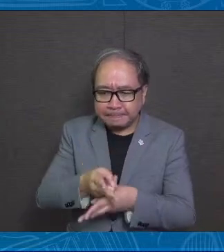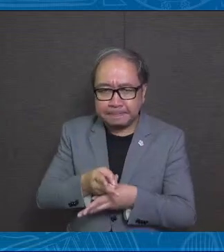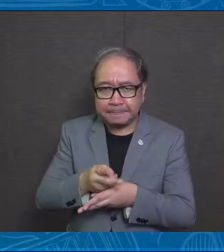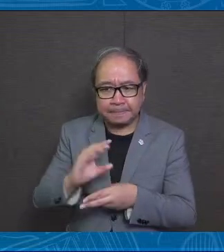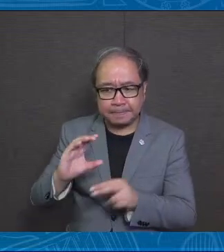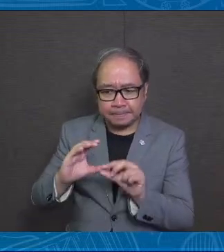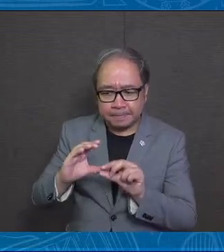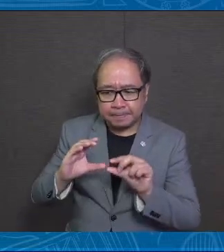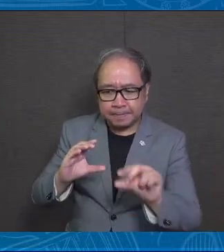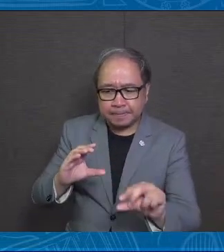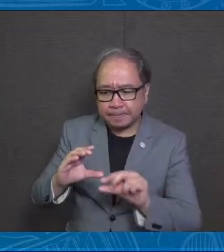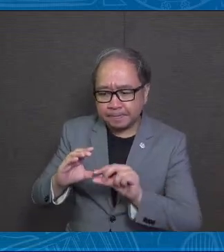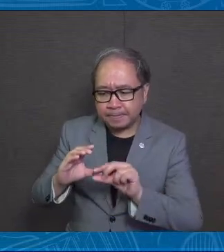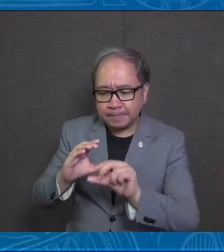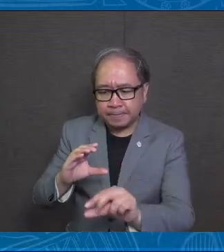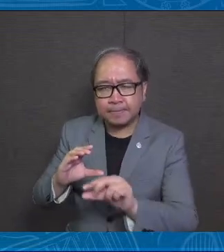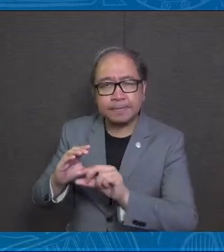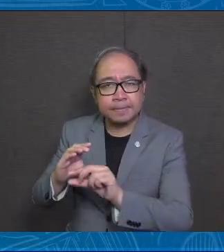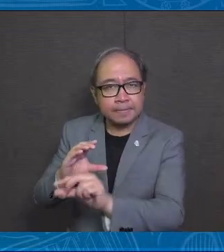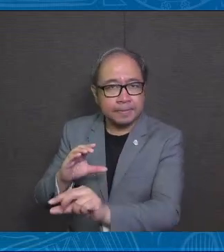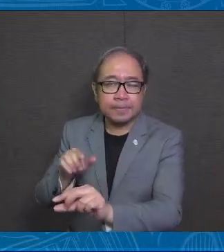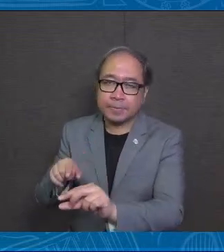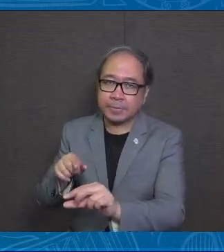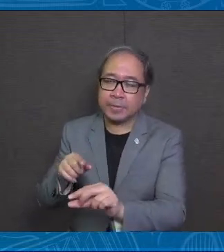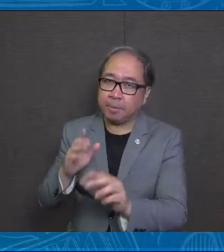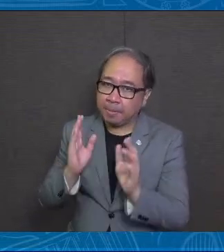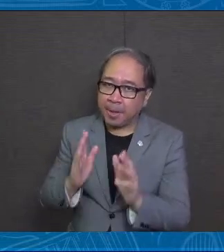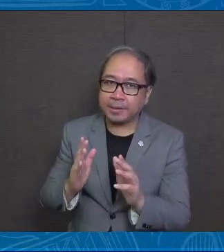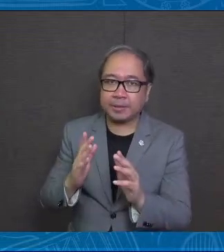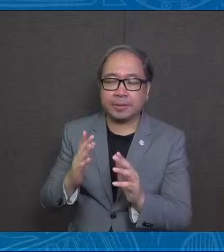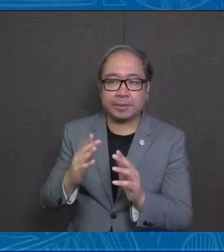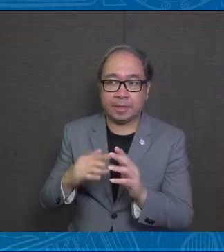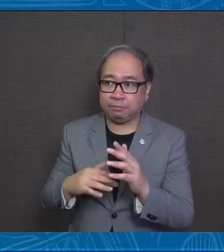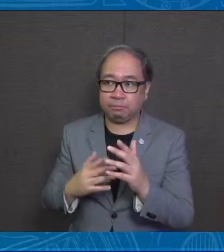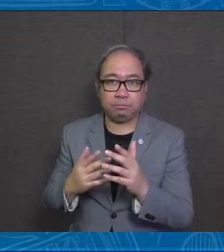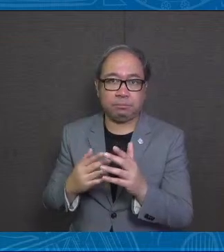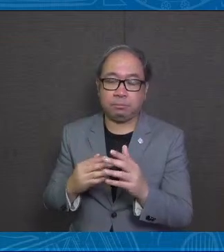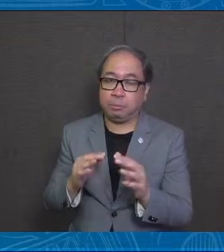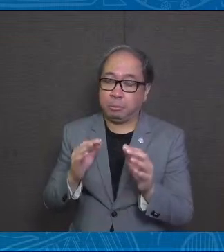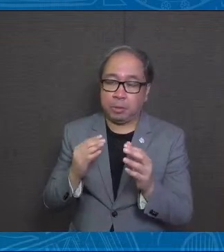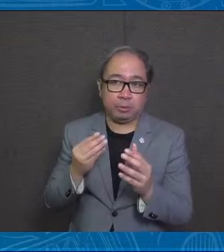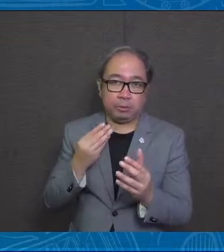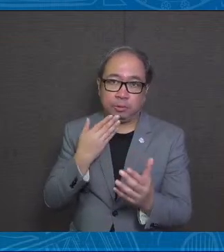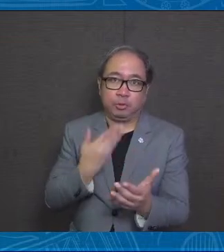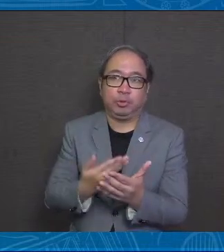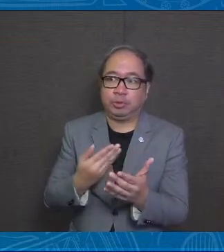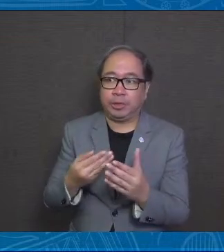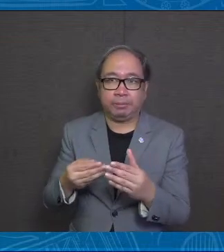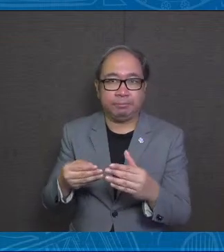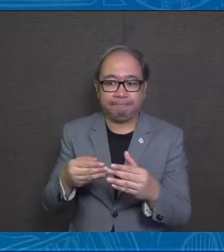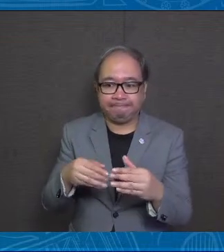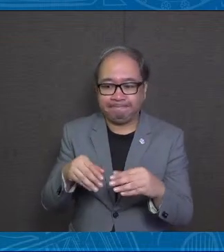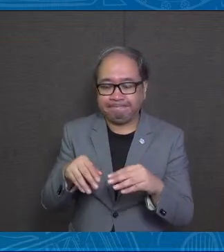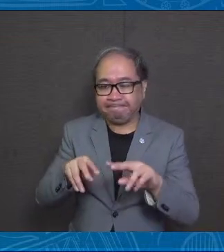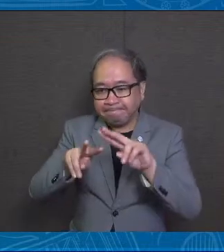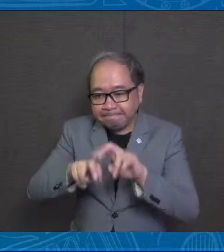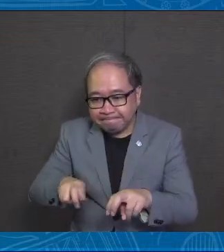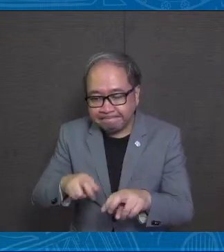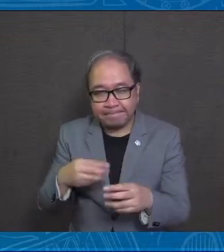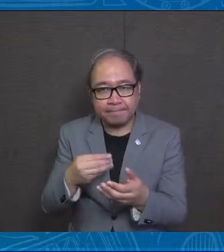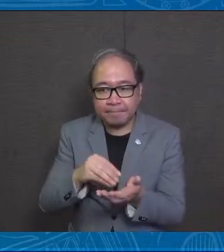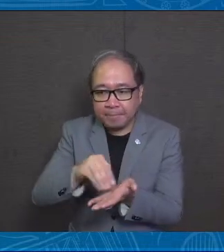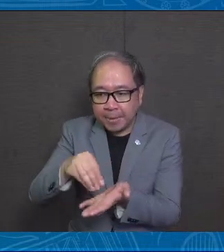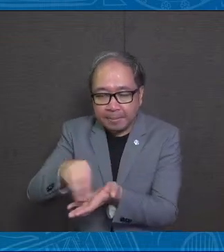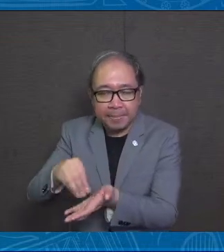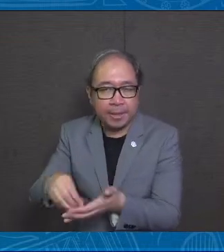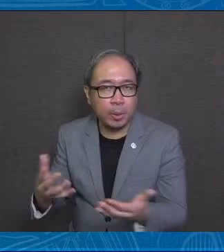ensure that the money, the budget have been well spent. So I think we need to work more with the line